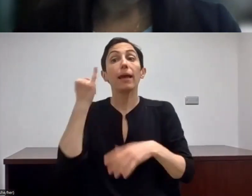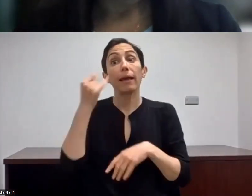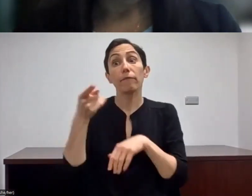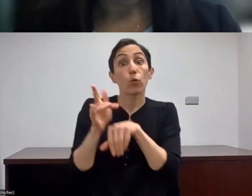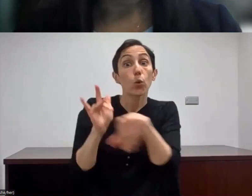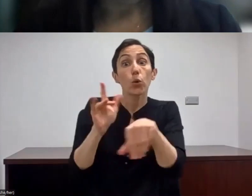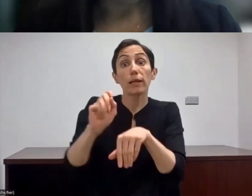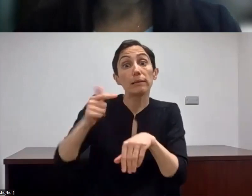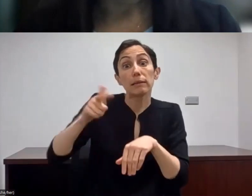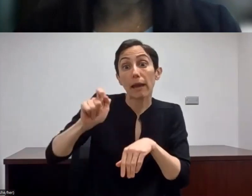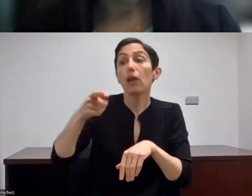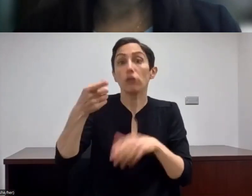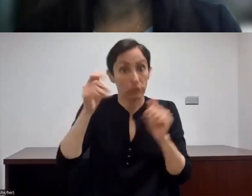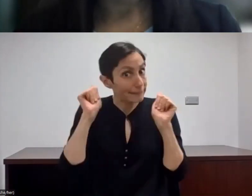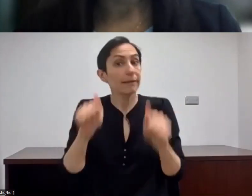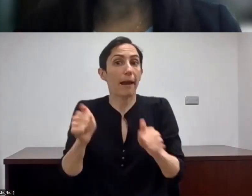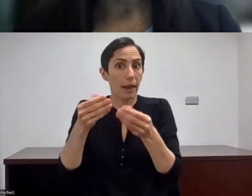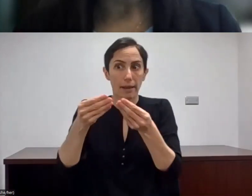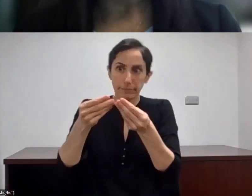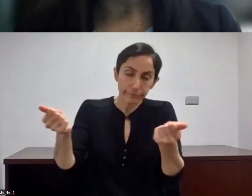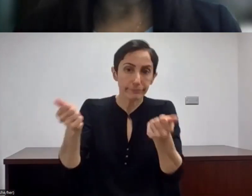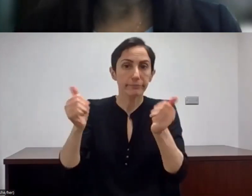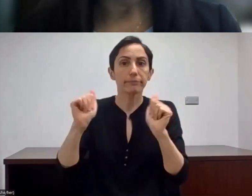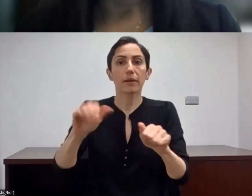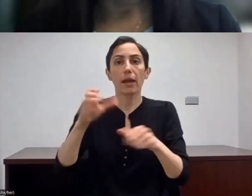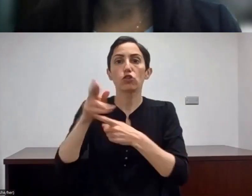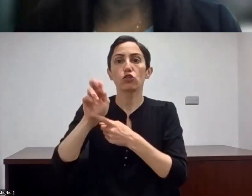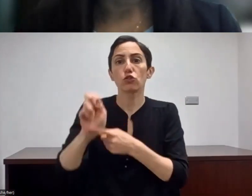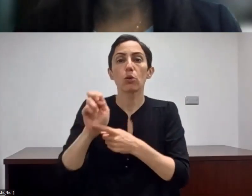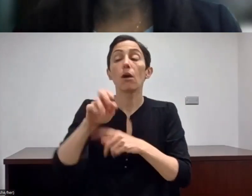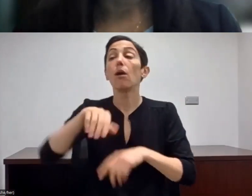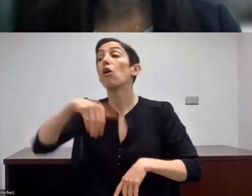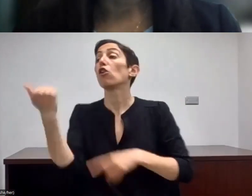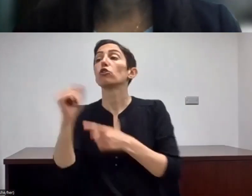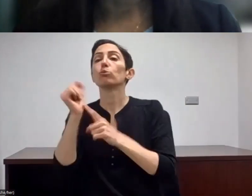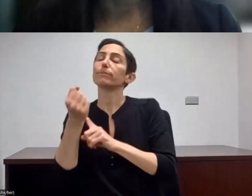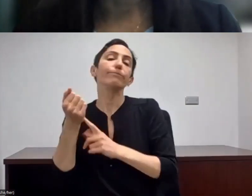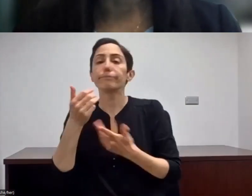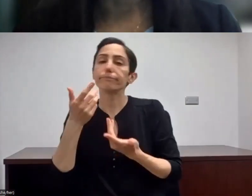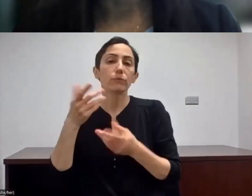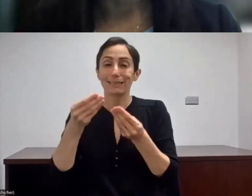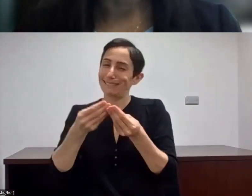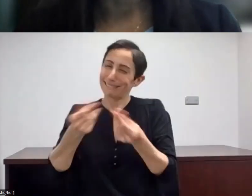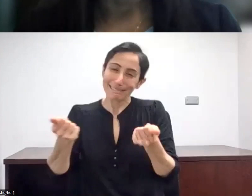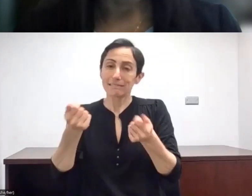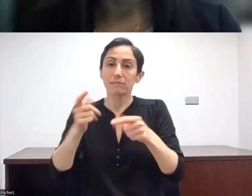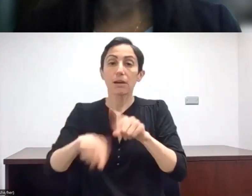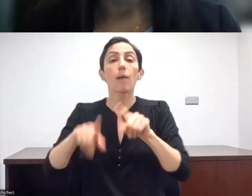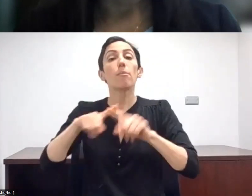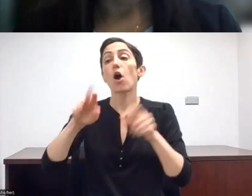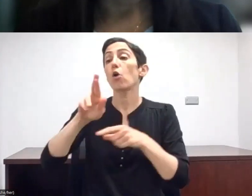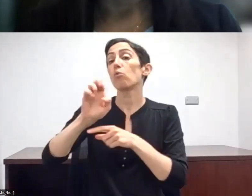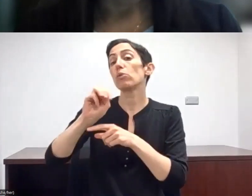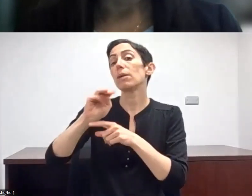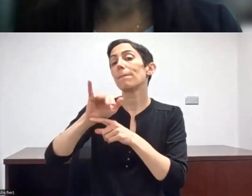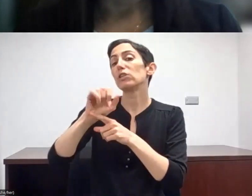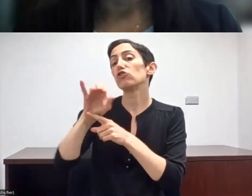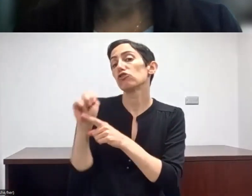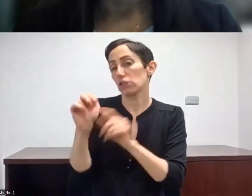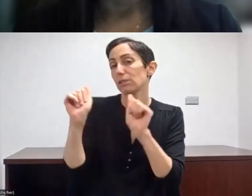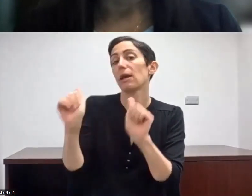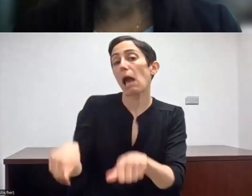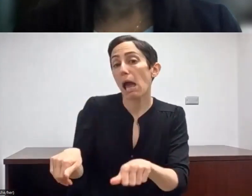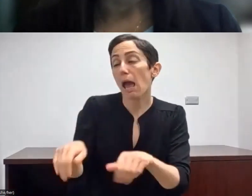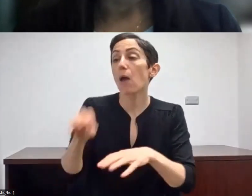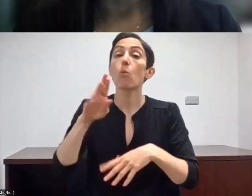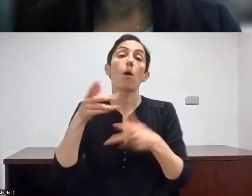In other circumstances, there are abilities to provide a remission or to control the cancer, but we won't necessarily